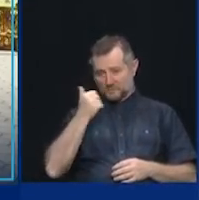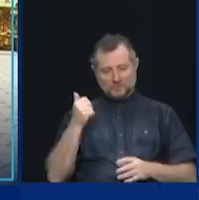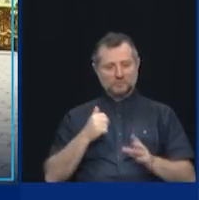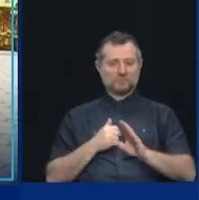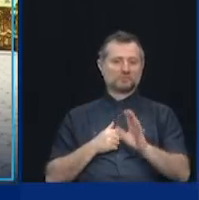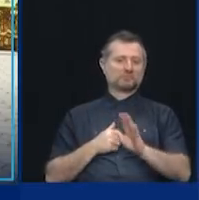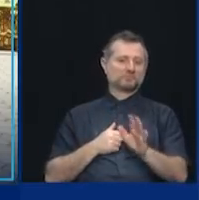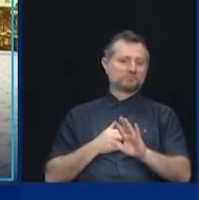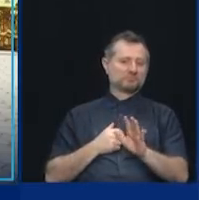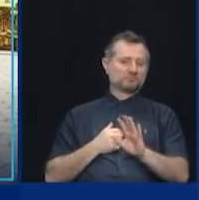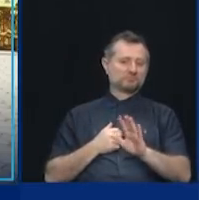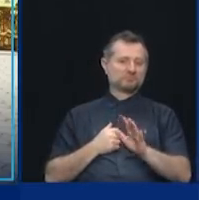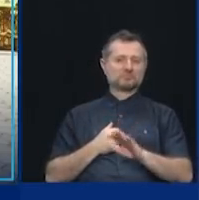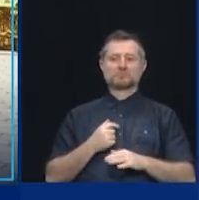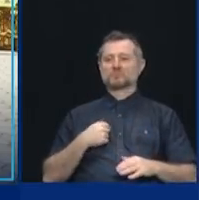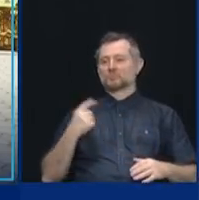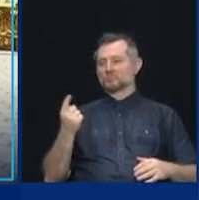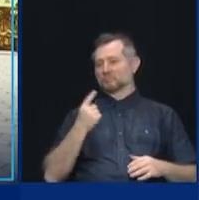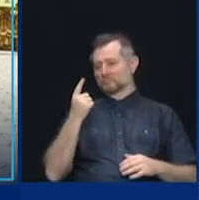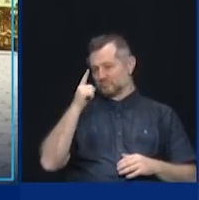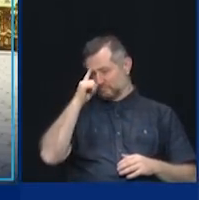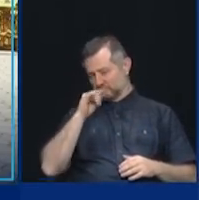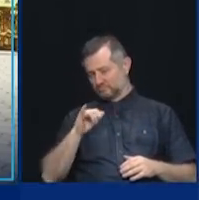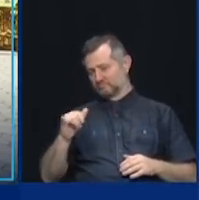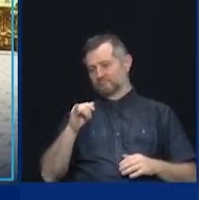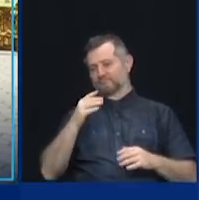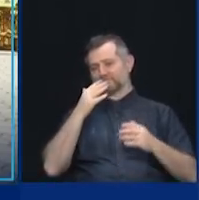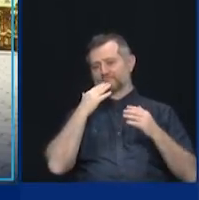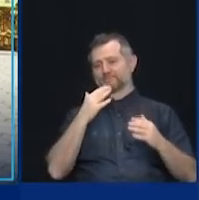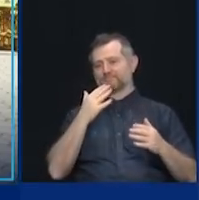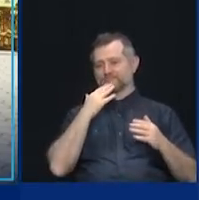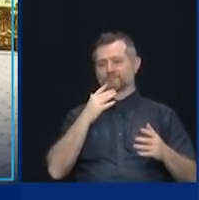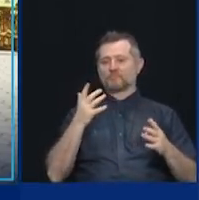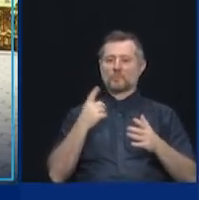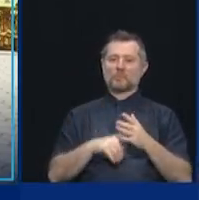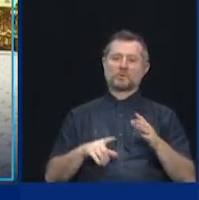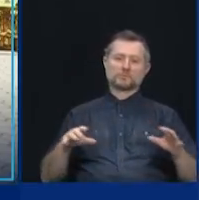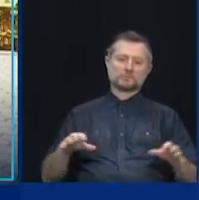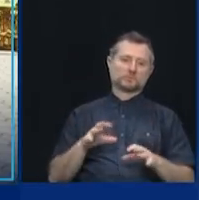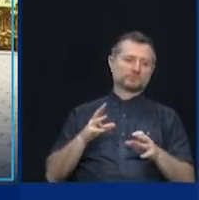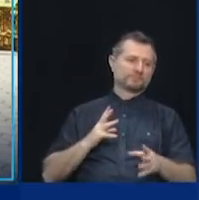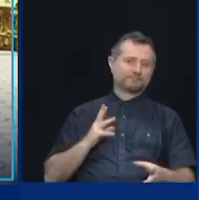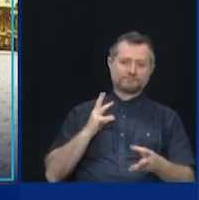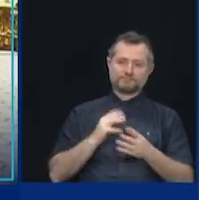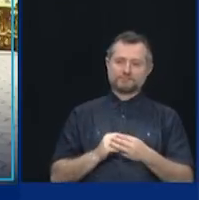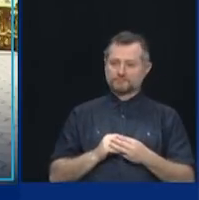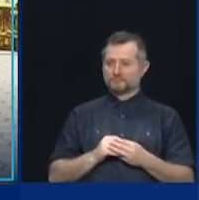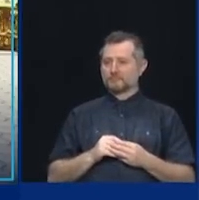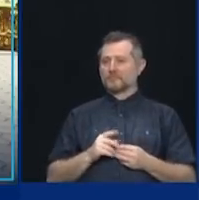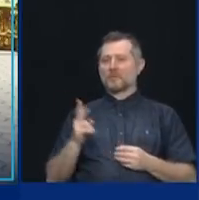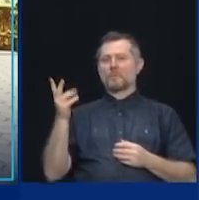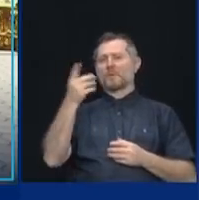eternally grateful for what you did. We are eternally grateful.